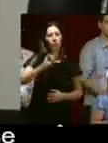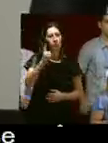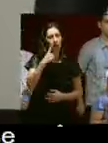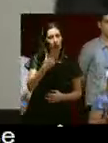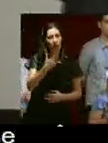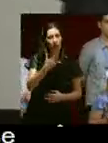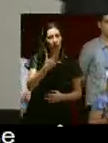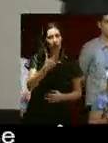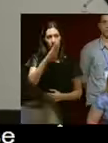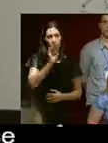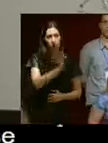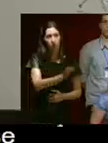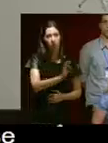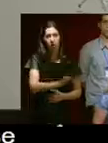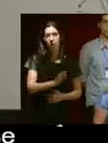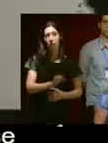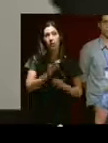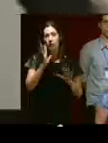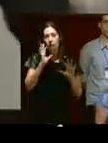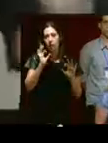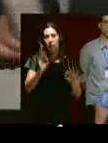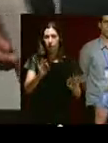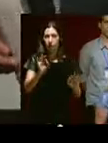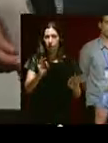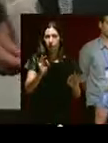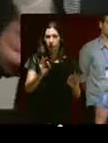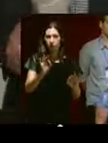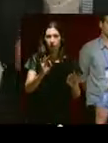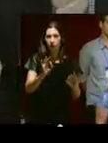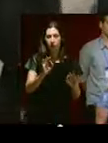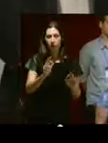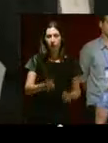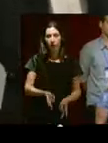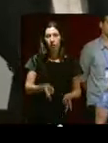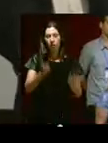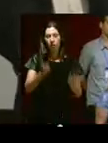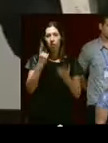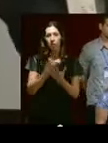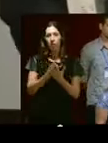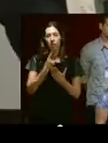search, you will possibly be able to identify some, because